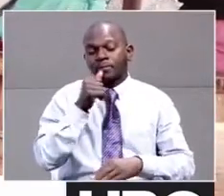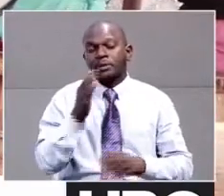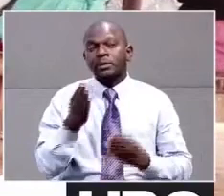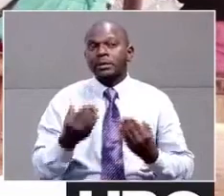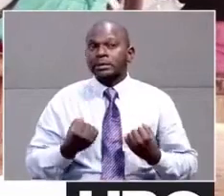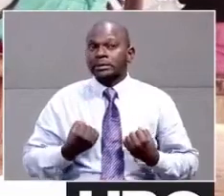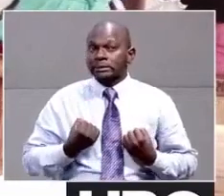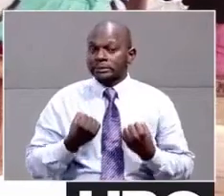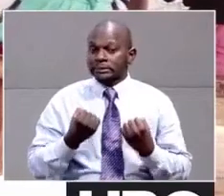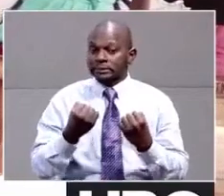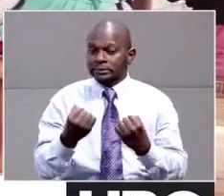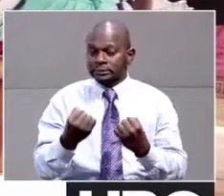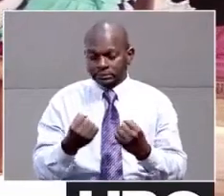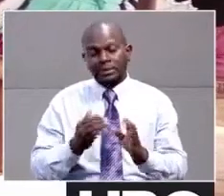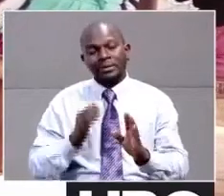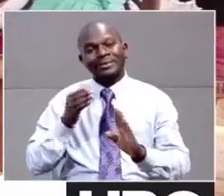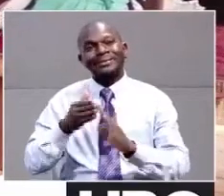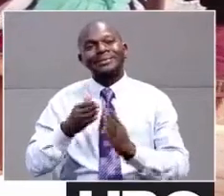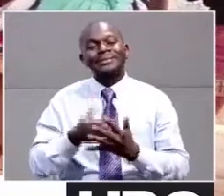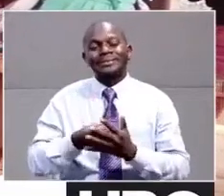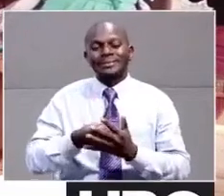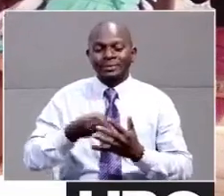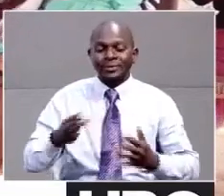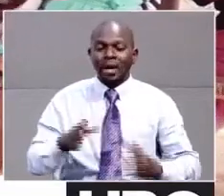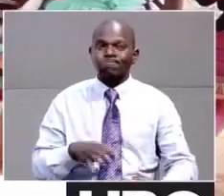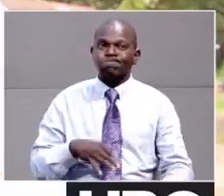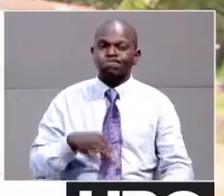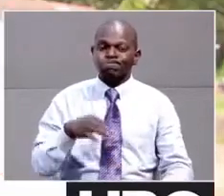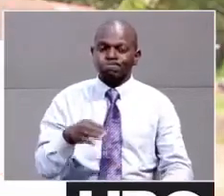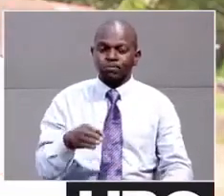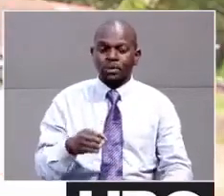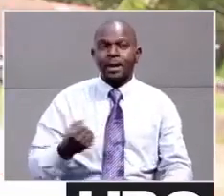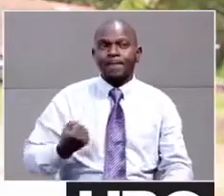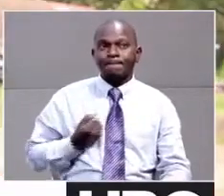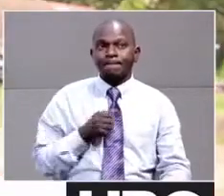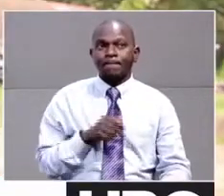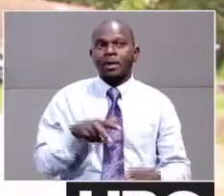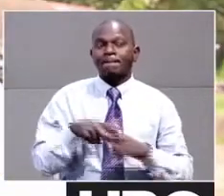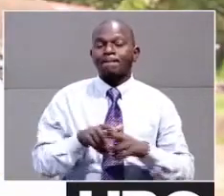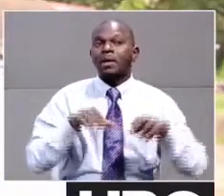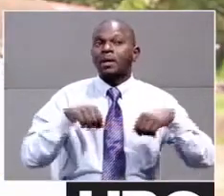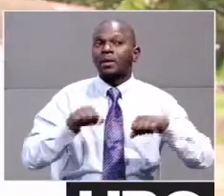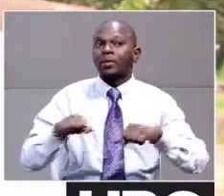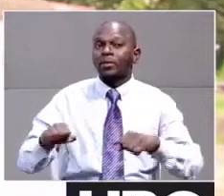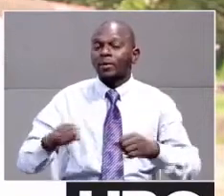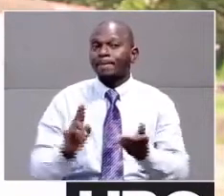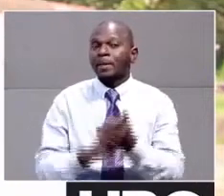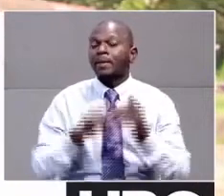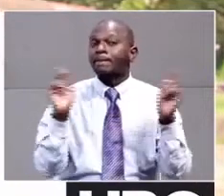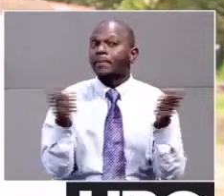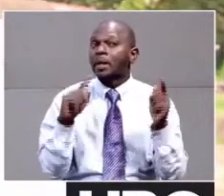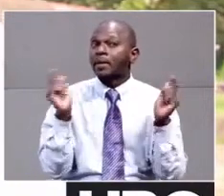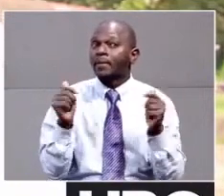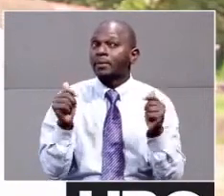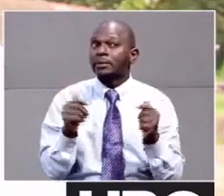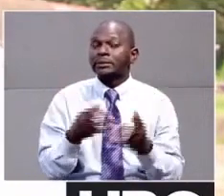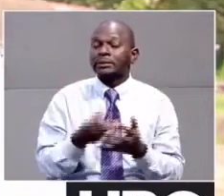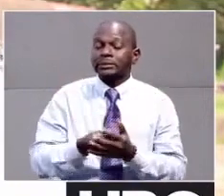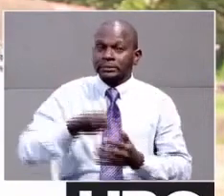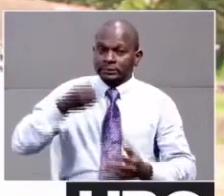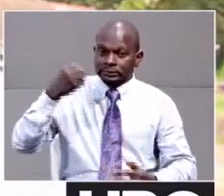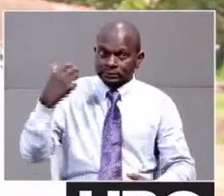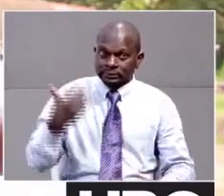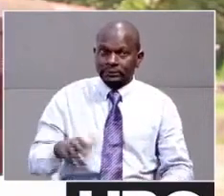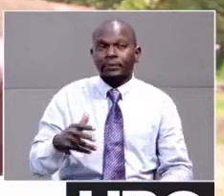transport for referrals, which is expensive for some expectant mothers. For the border from here to Mbale, it's very, very